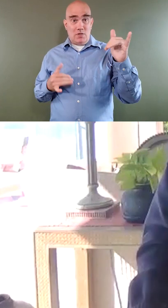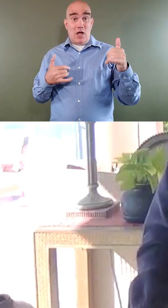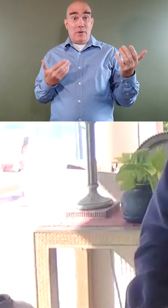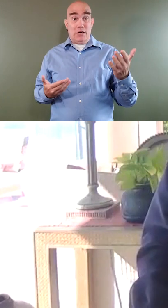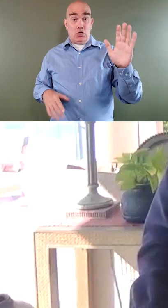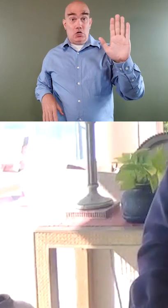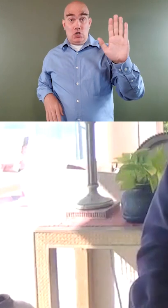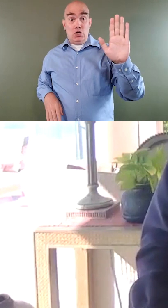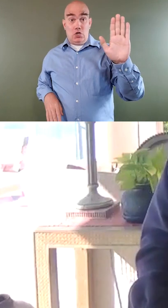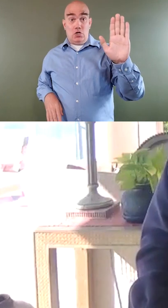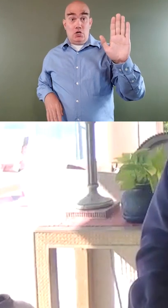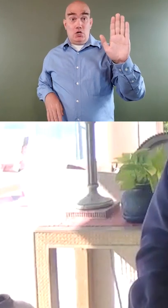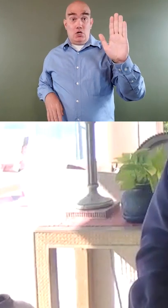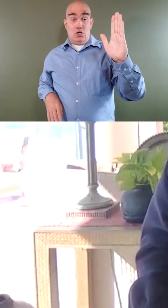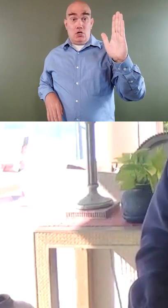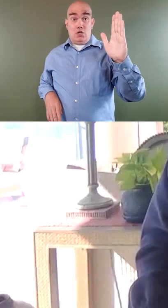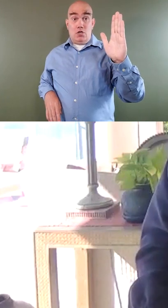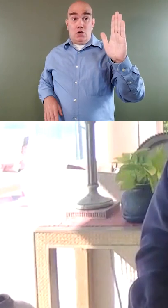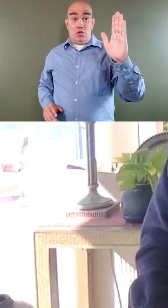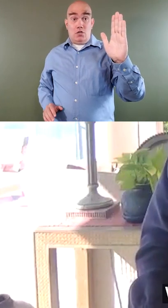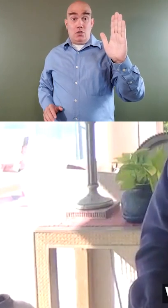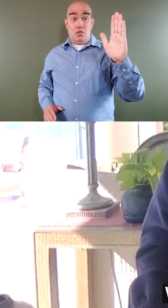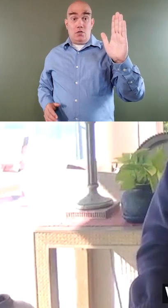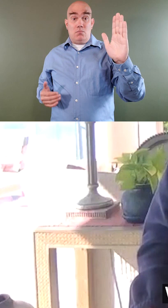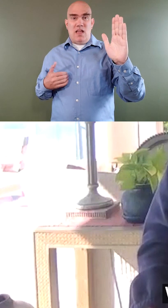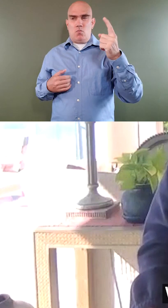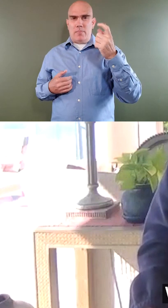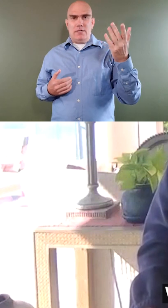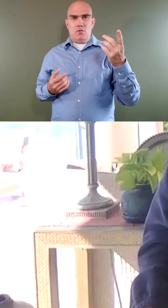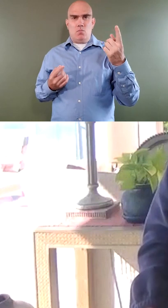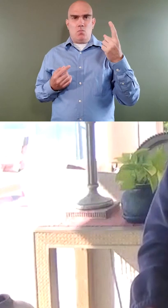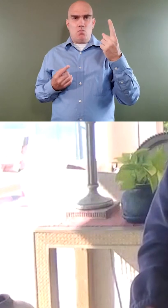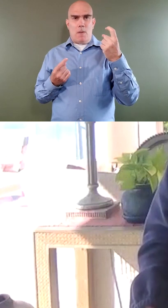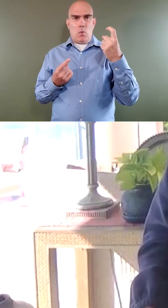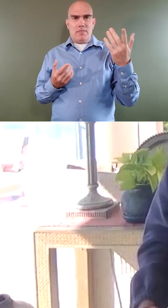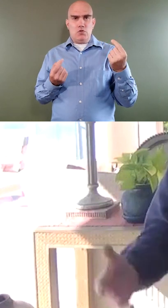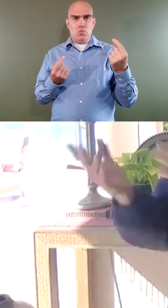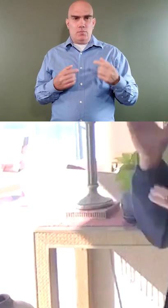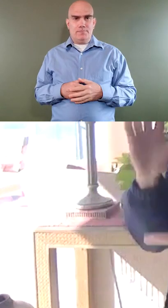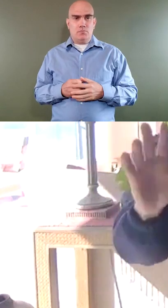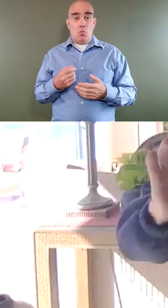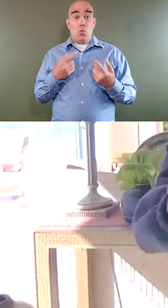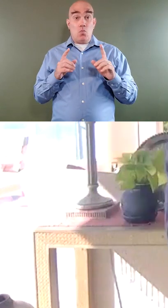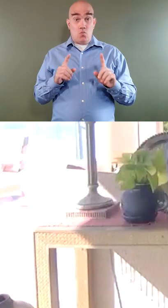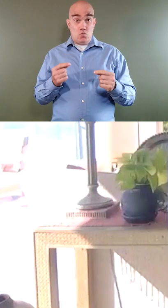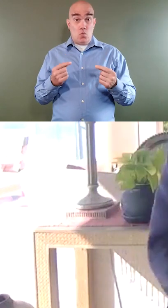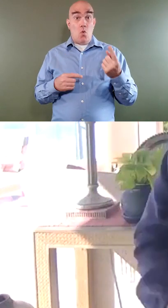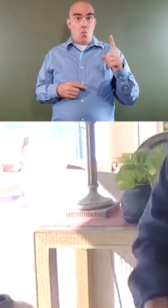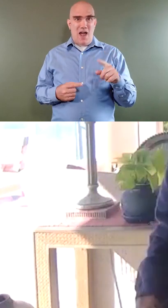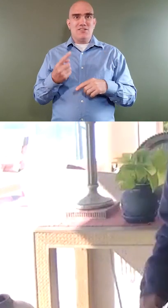now we're here. All right. We got one more thing to do. So we went